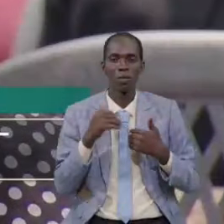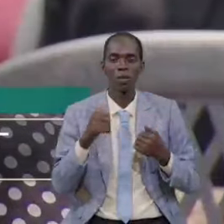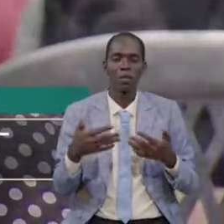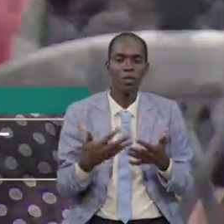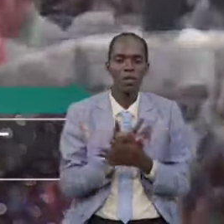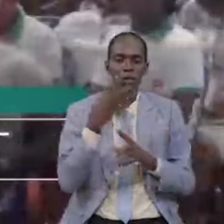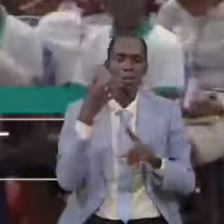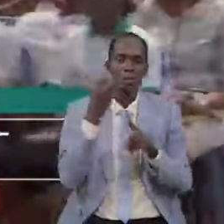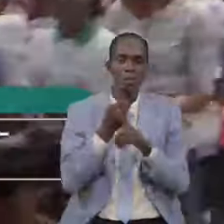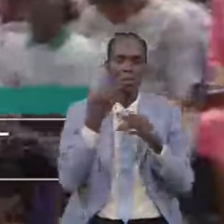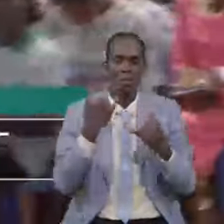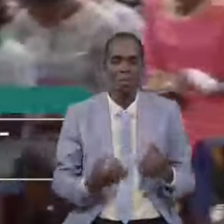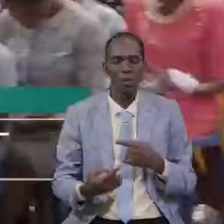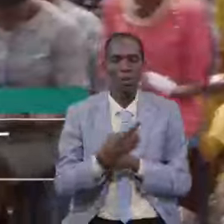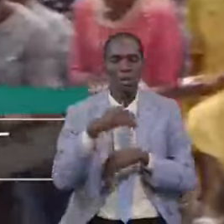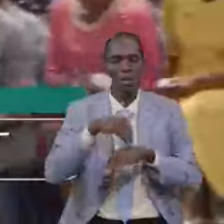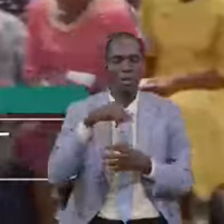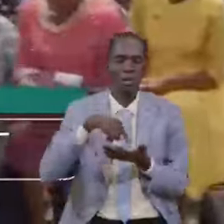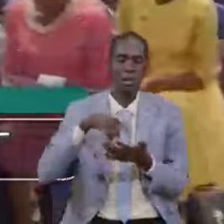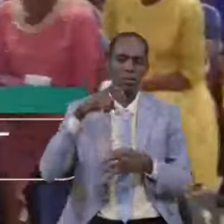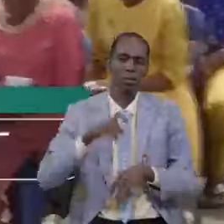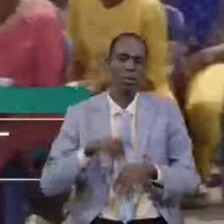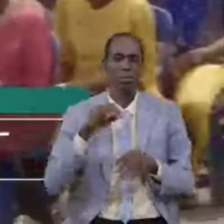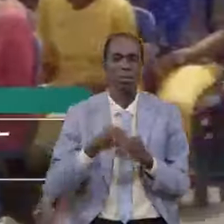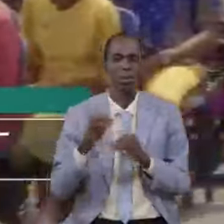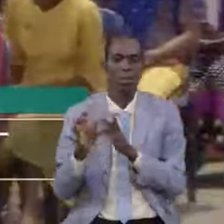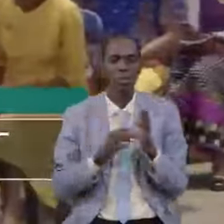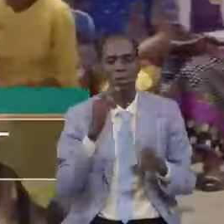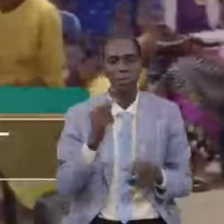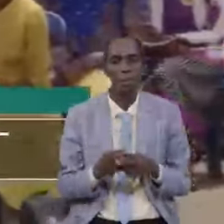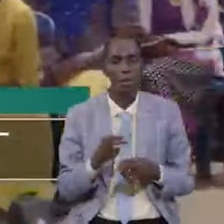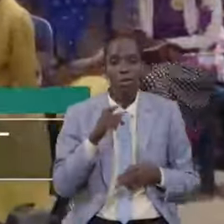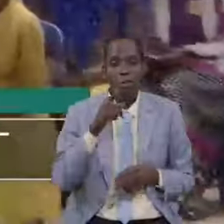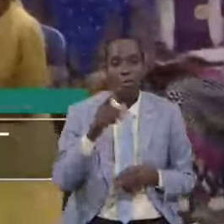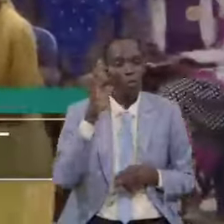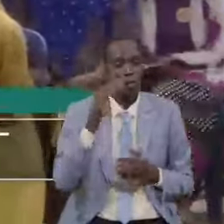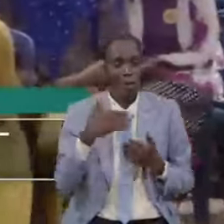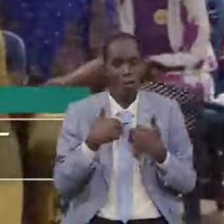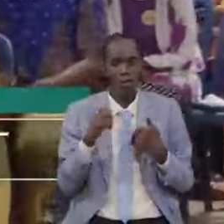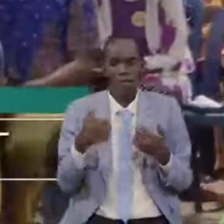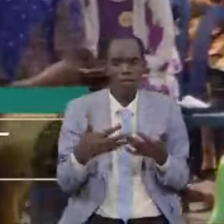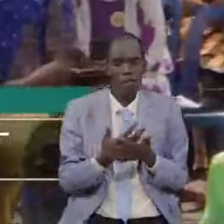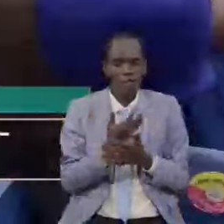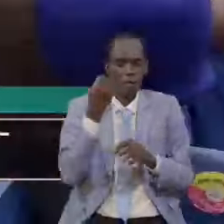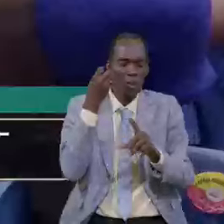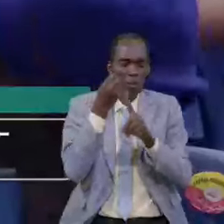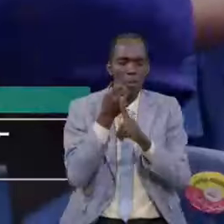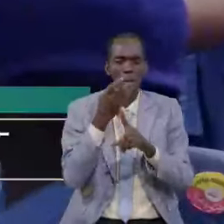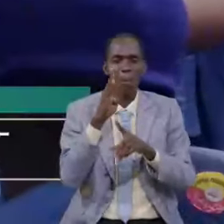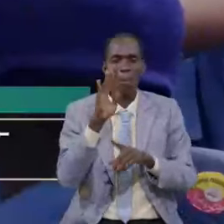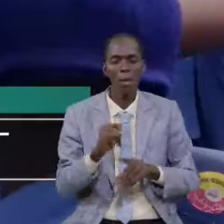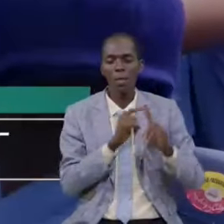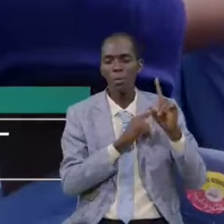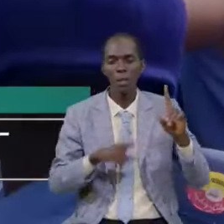time. I say you have a new impartation by the Lord at this time.